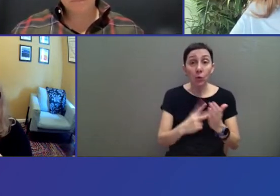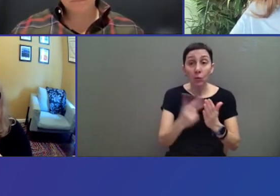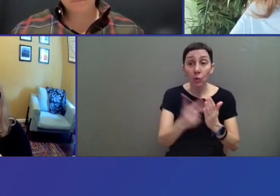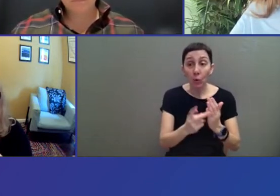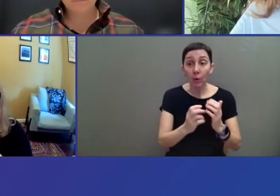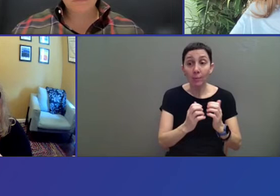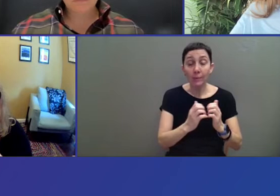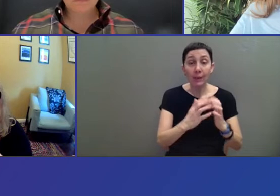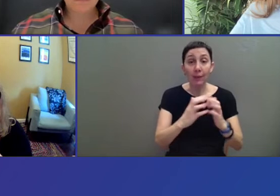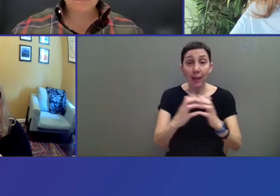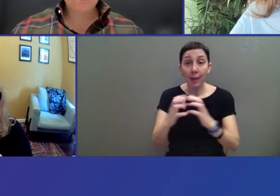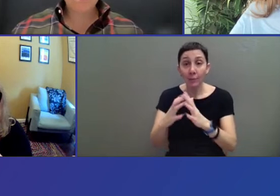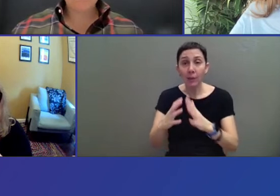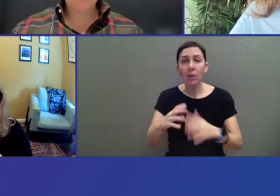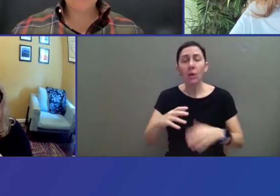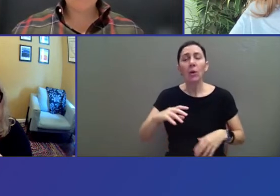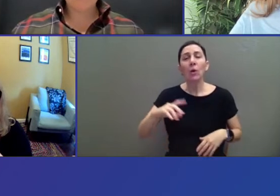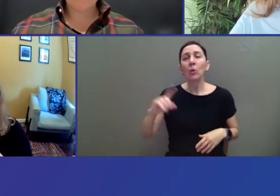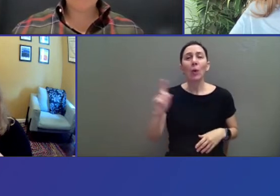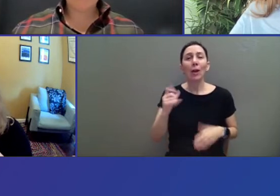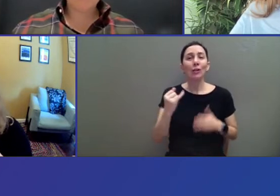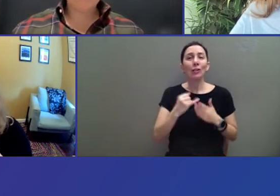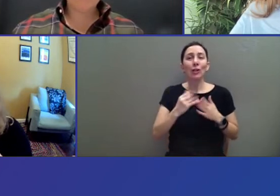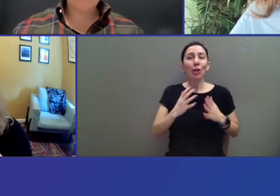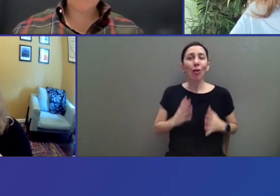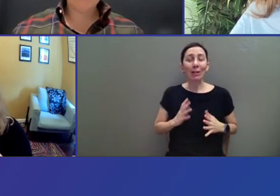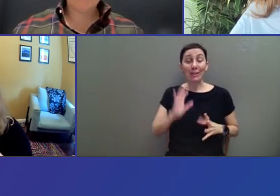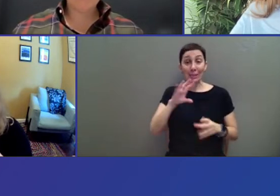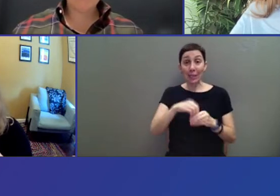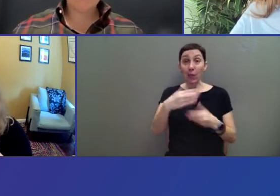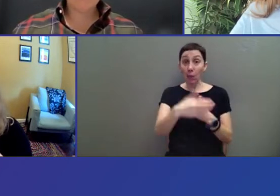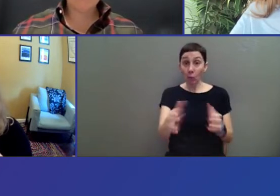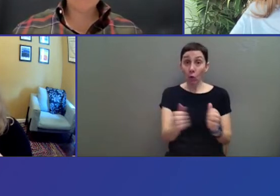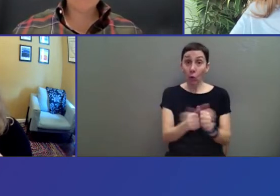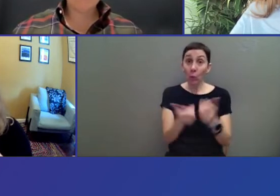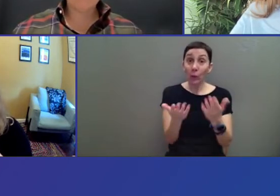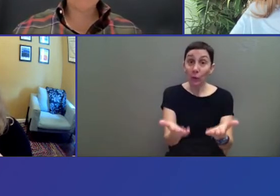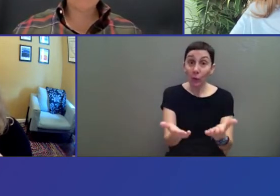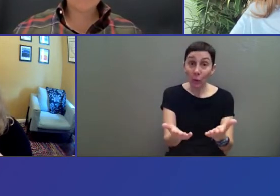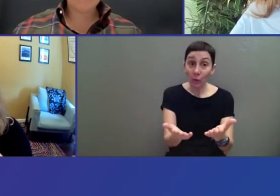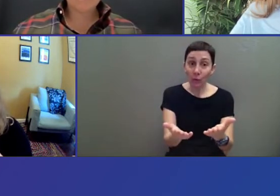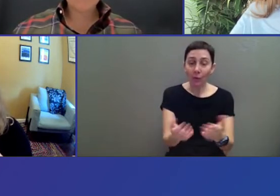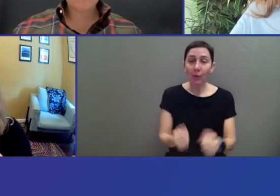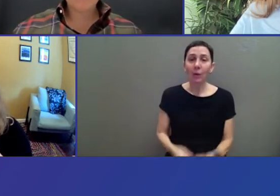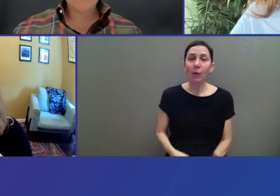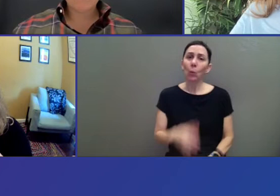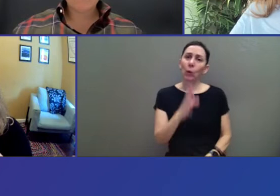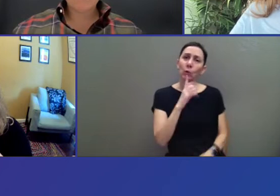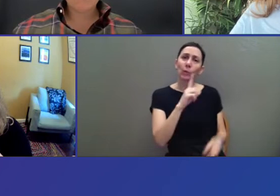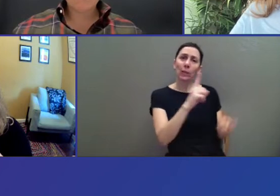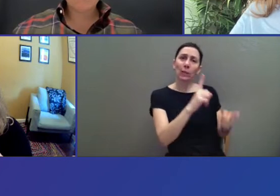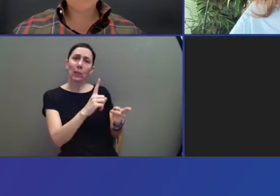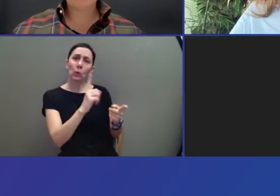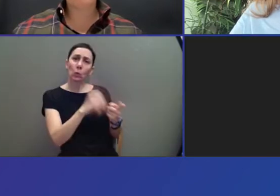developed, where was the artist? Was the artist in the room? Was the artist being spoken to or